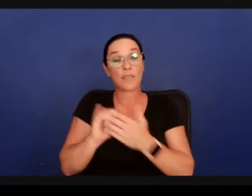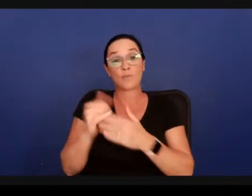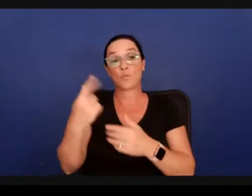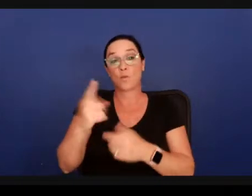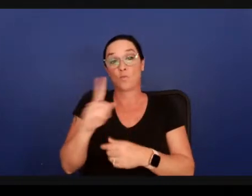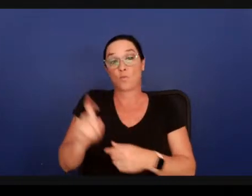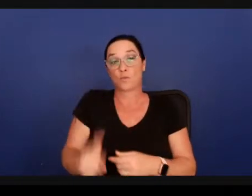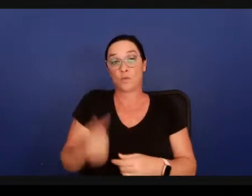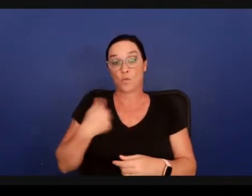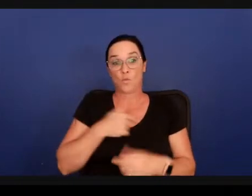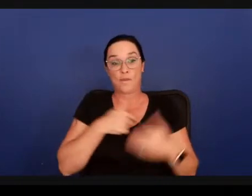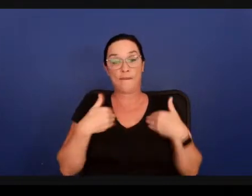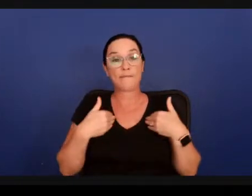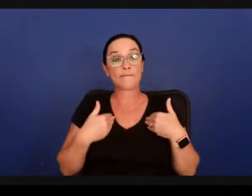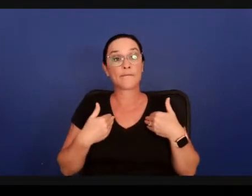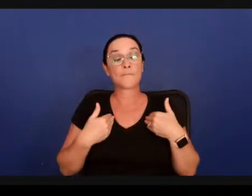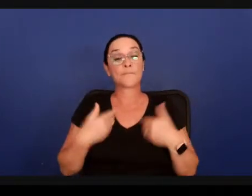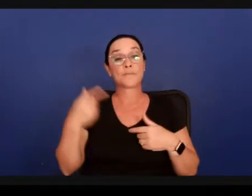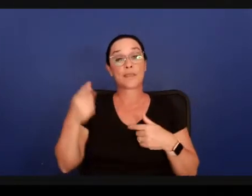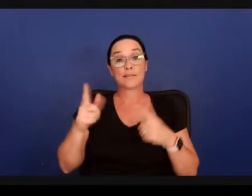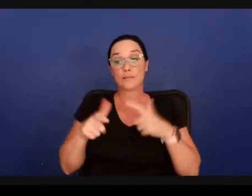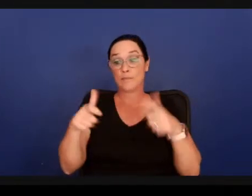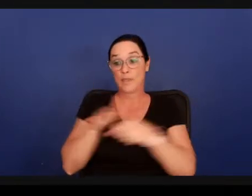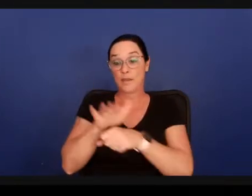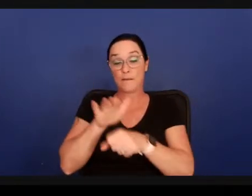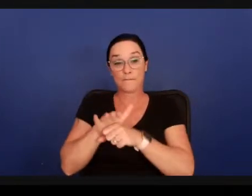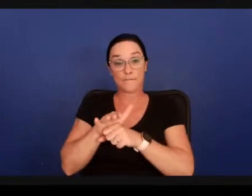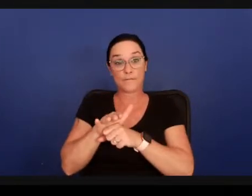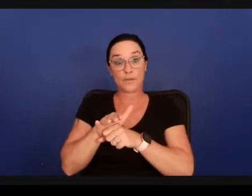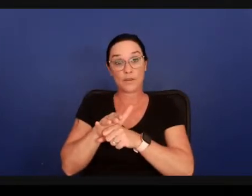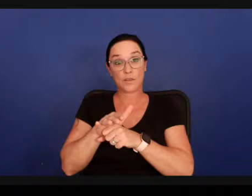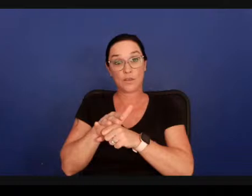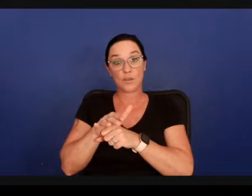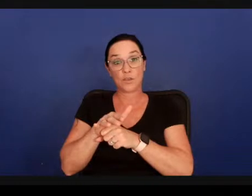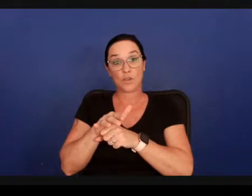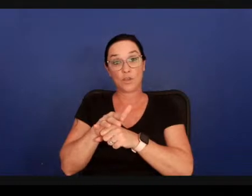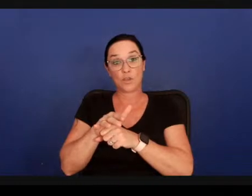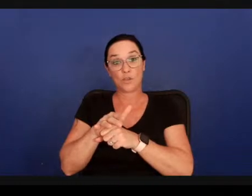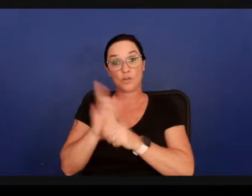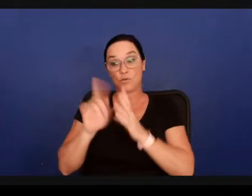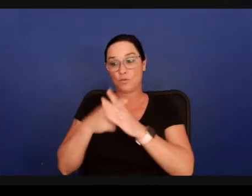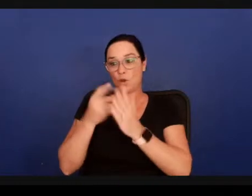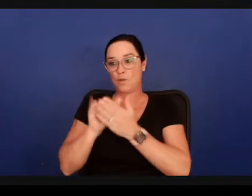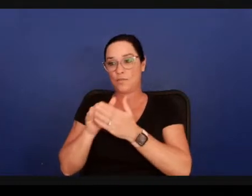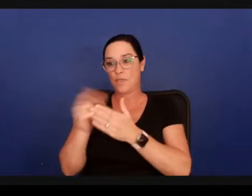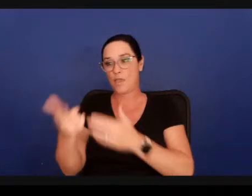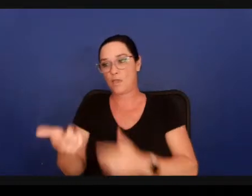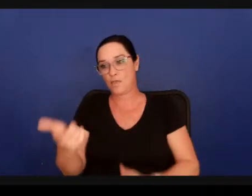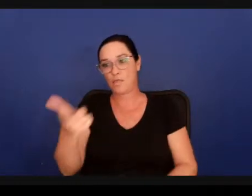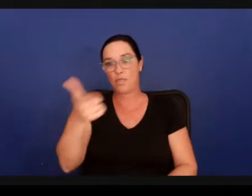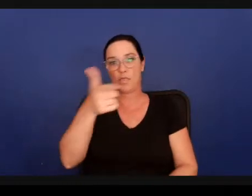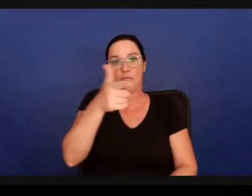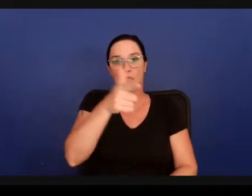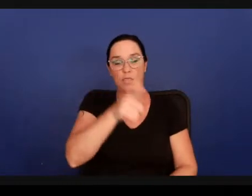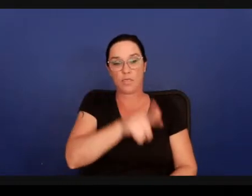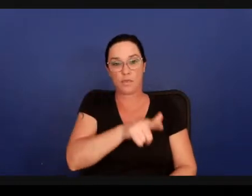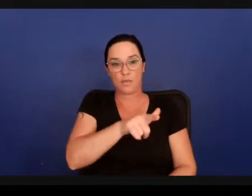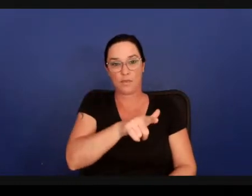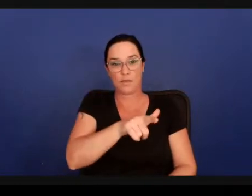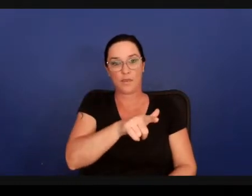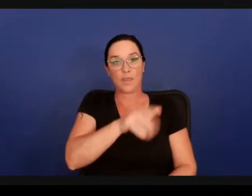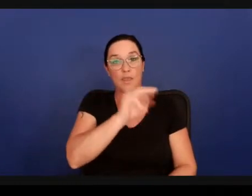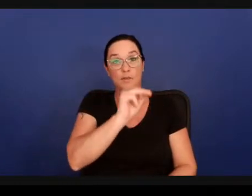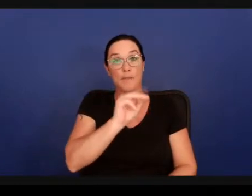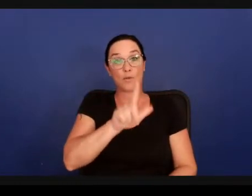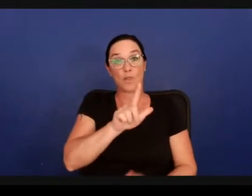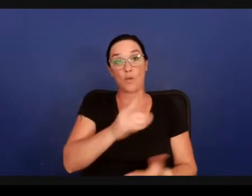is, so is this big enough to trigger the switch between Kilauea as the primary and go back to Mauna Loa? And we were